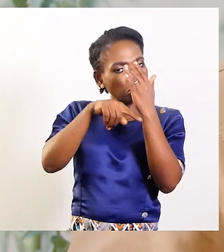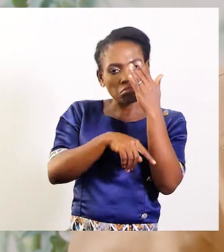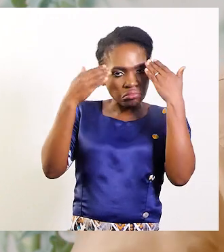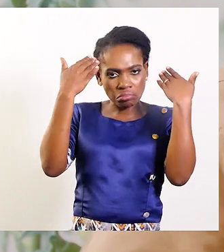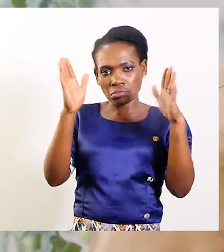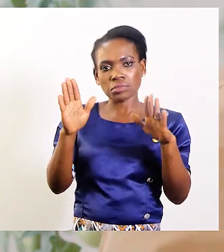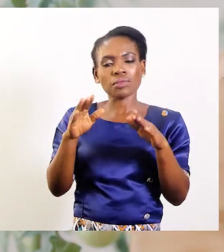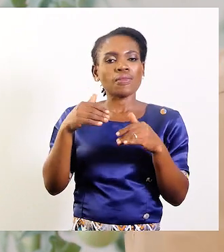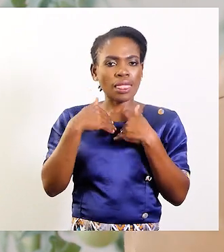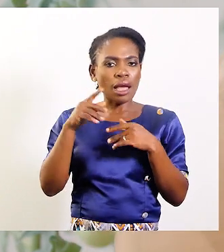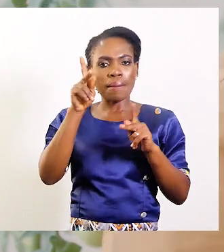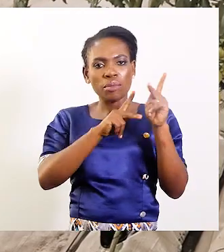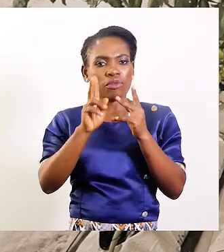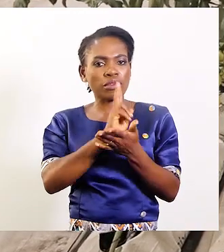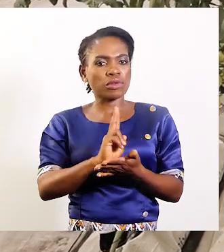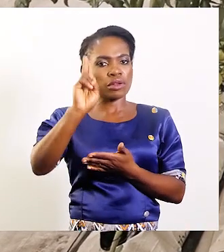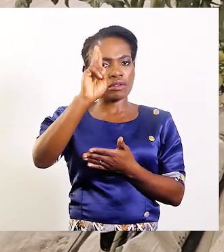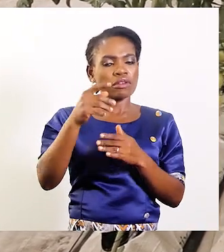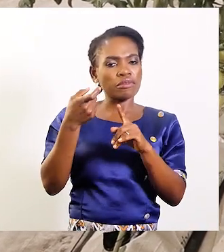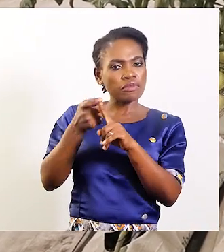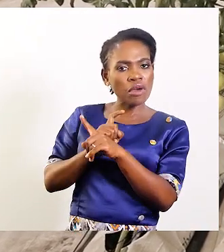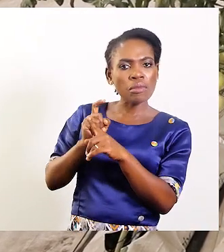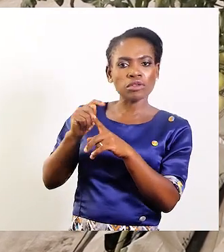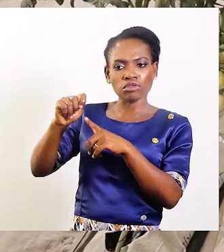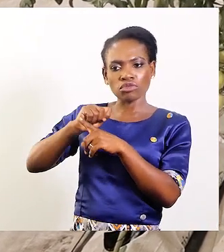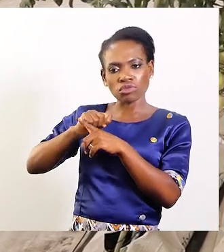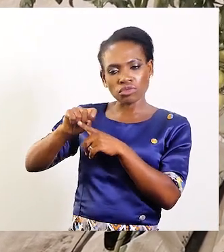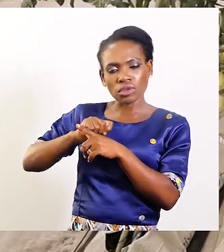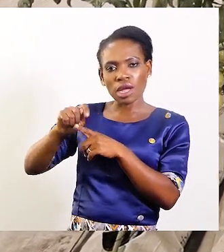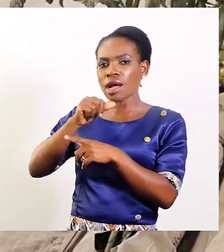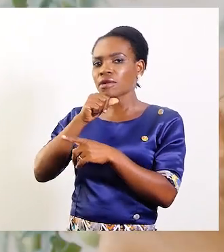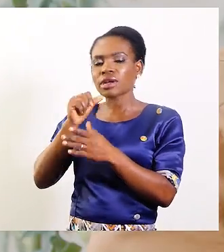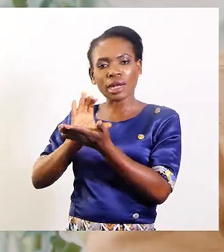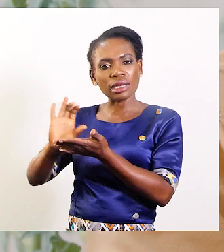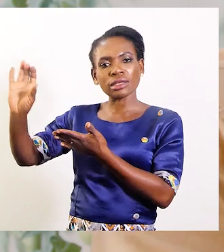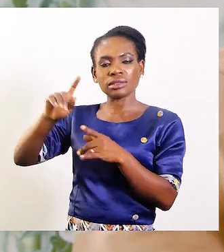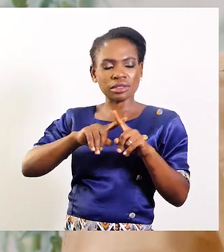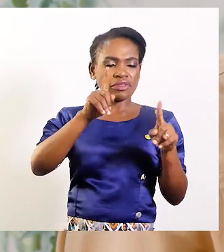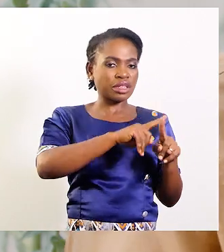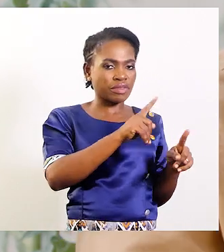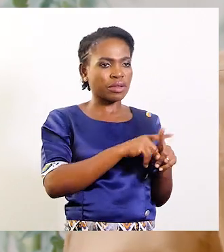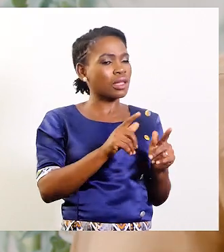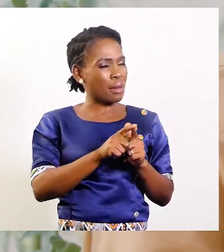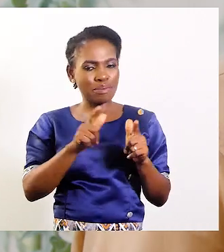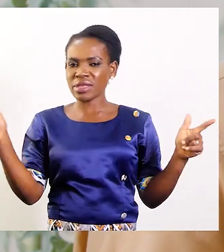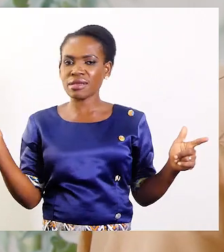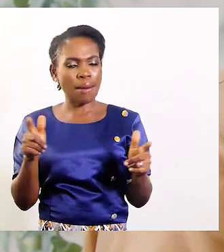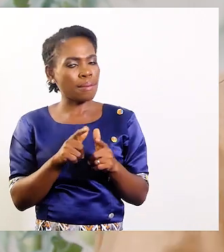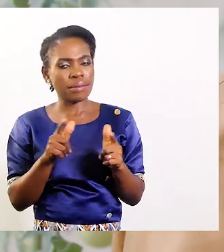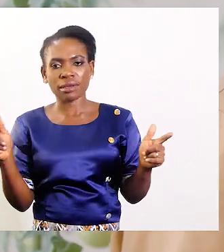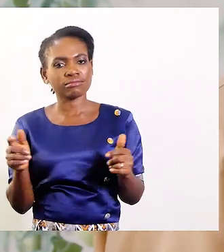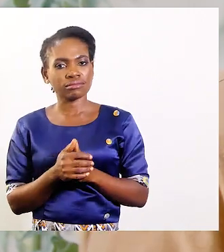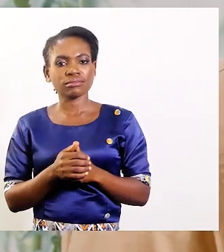Agric background, we have people from the university, some from the training Agric colleges and all that. So it's a bit diverse.